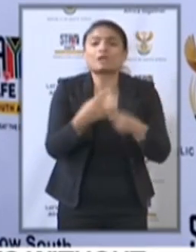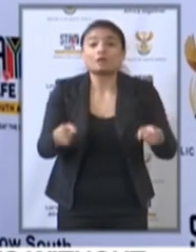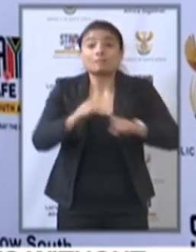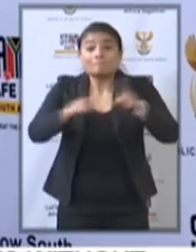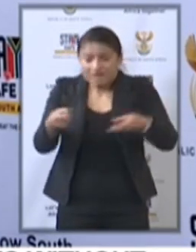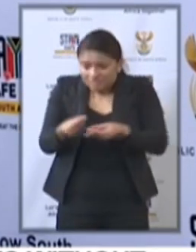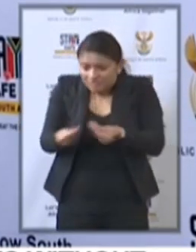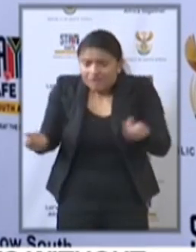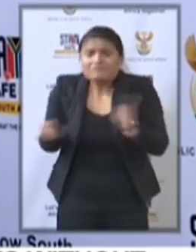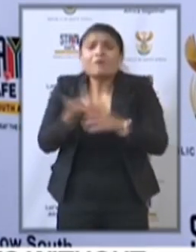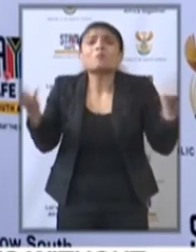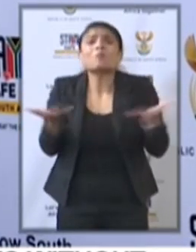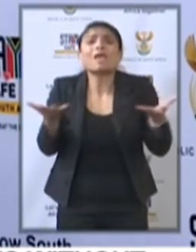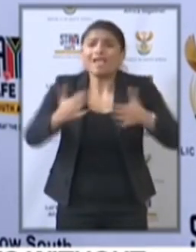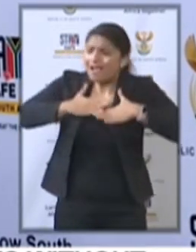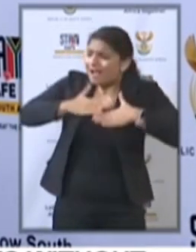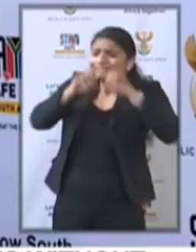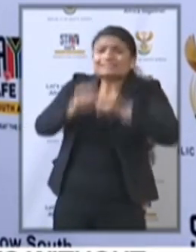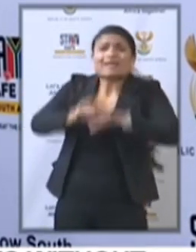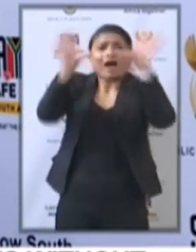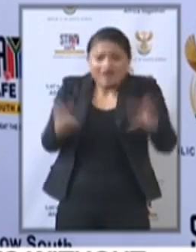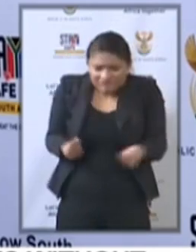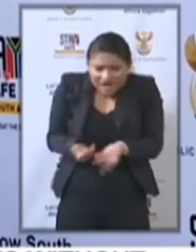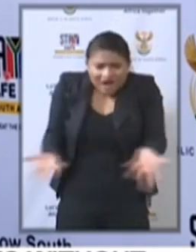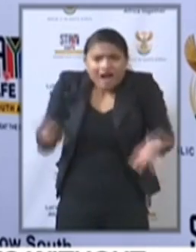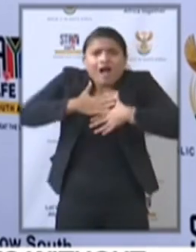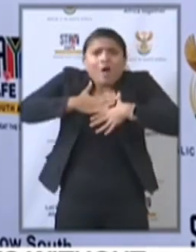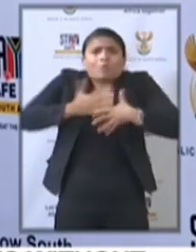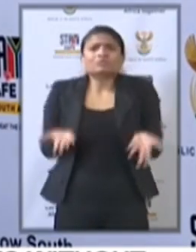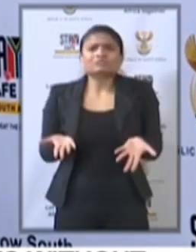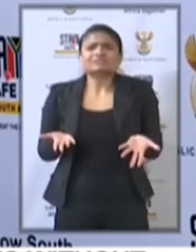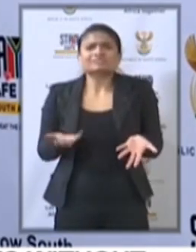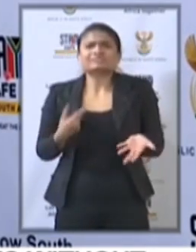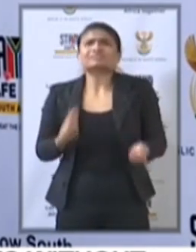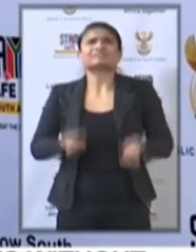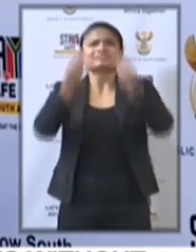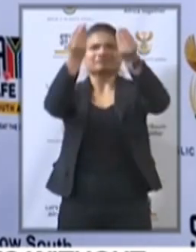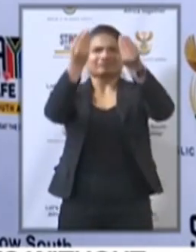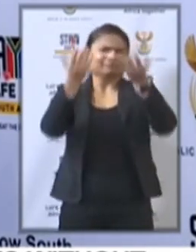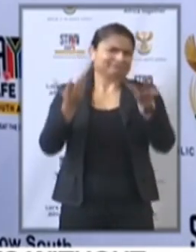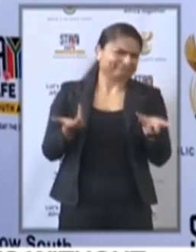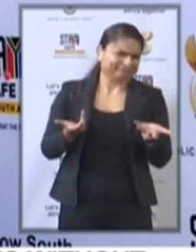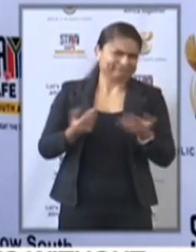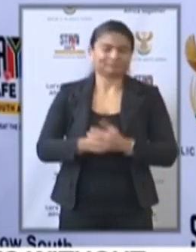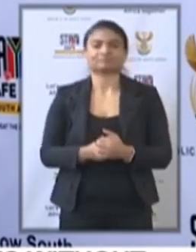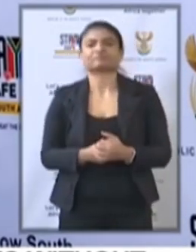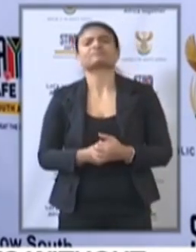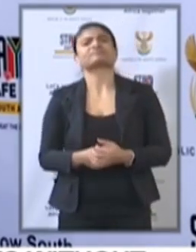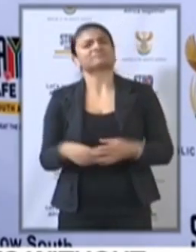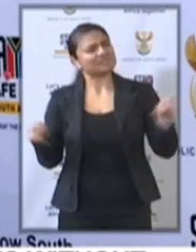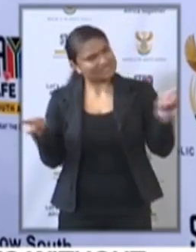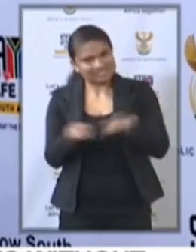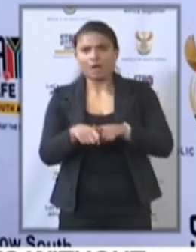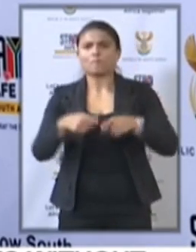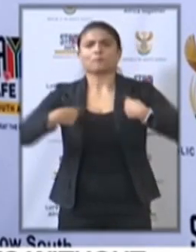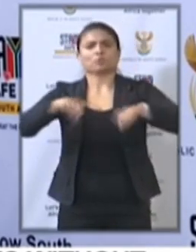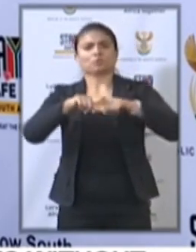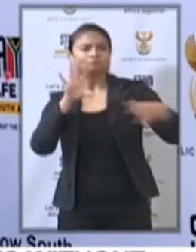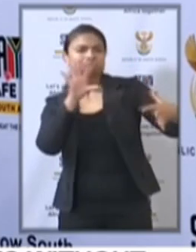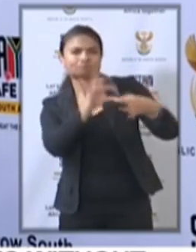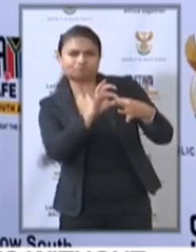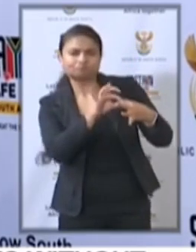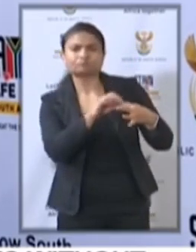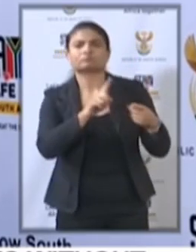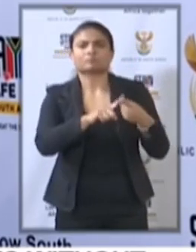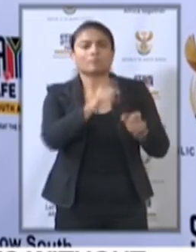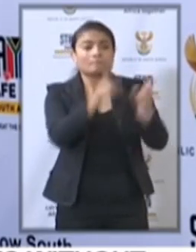indigenous herbs. We are even committed in indigenous knowledge to the